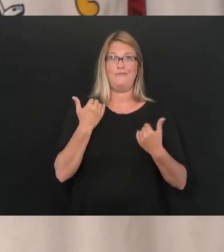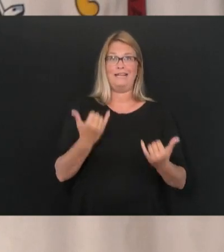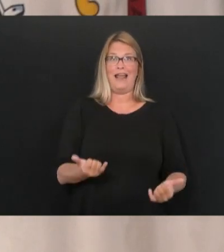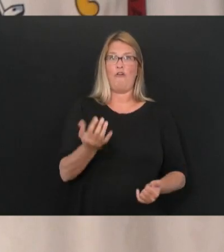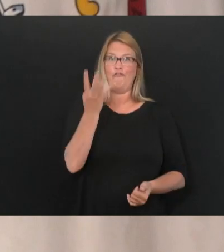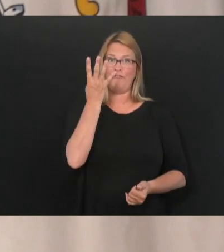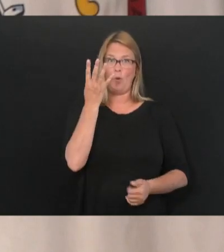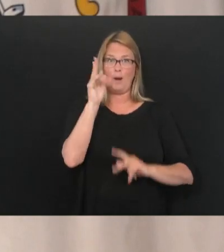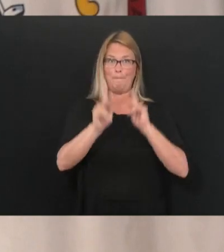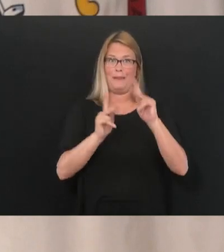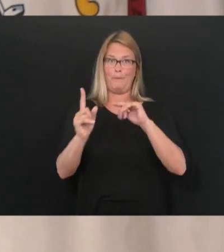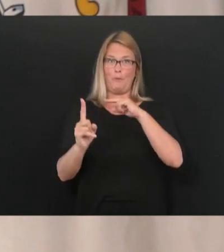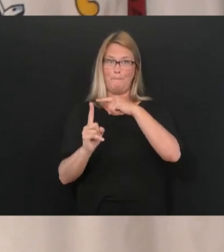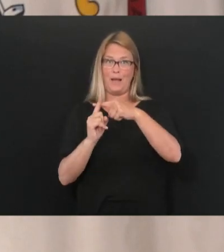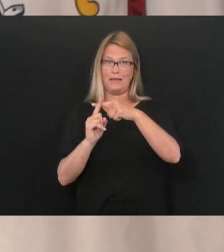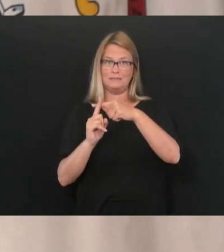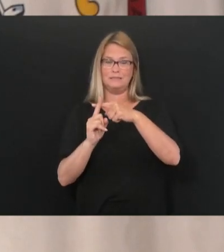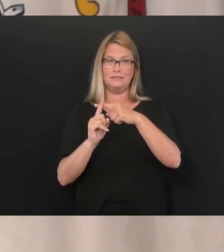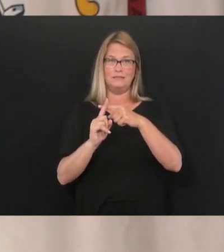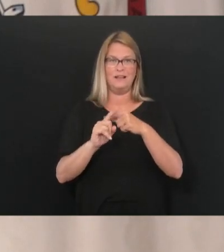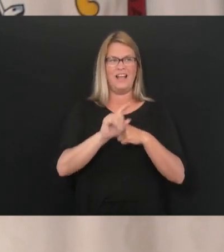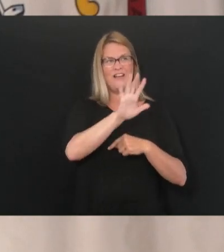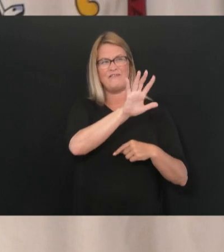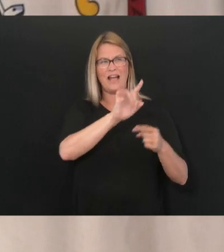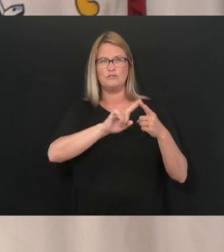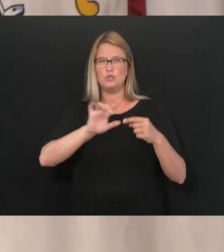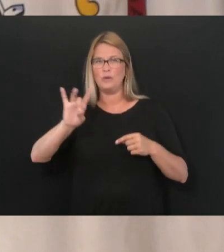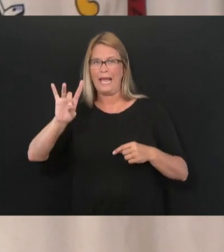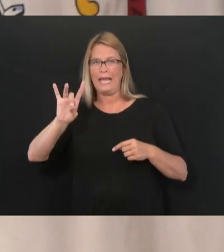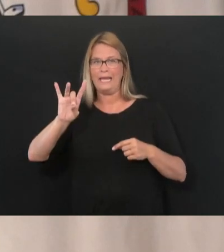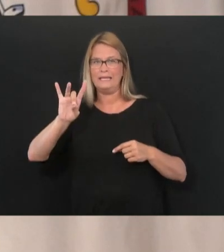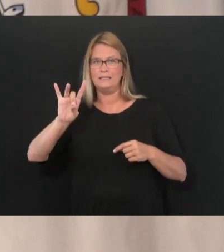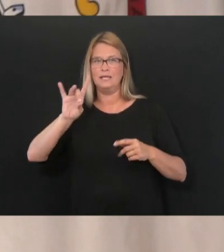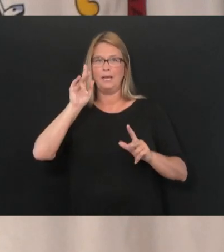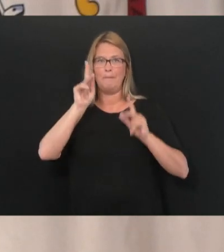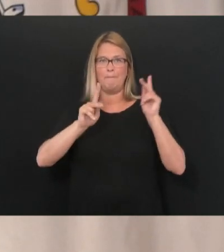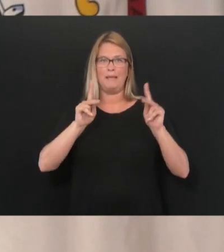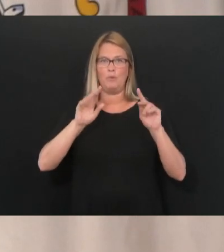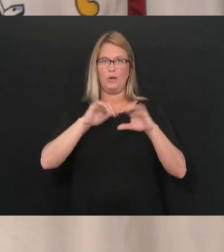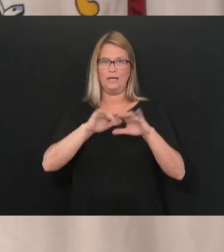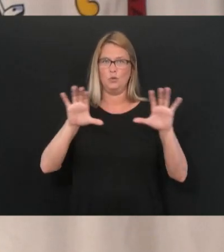with 5 to 8 or whatever cases in a congregation.